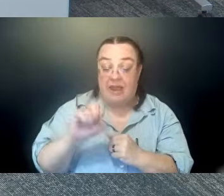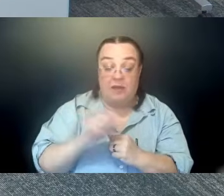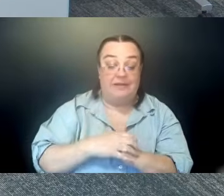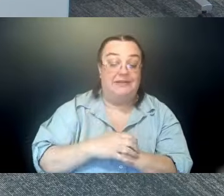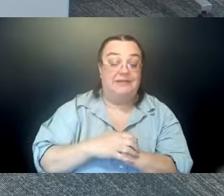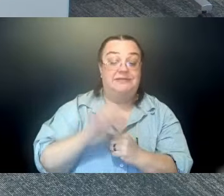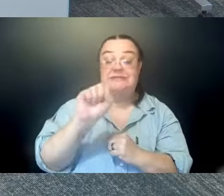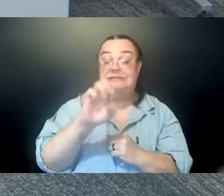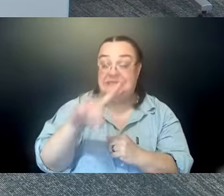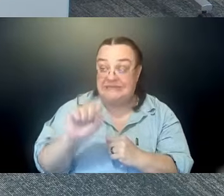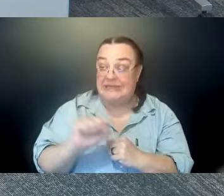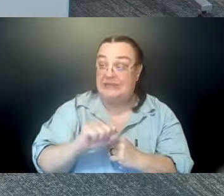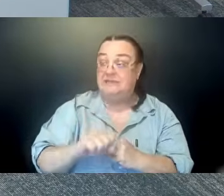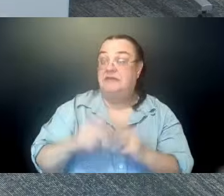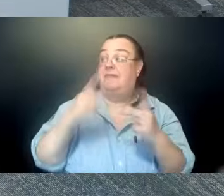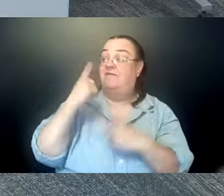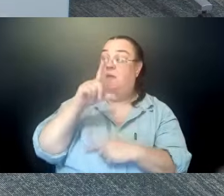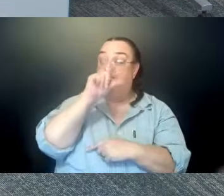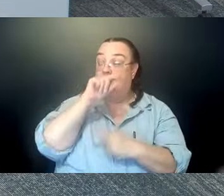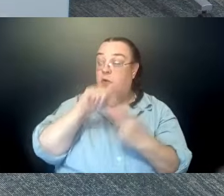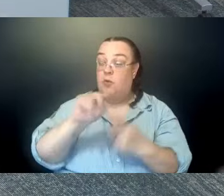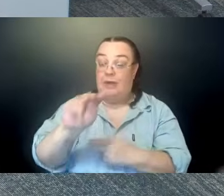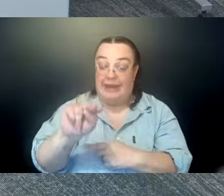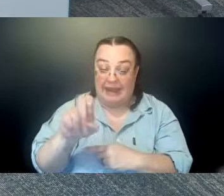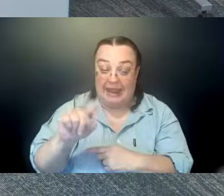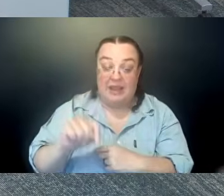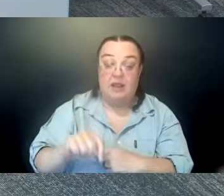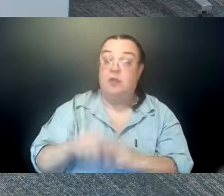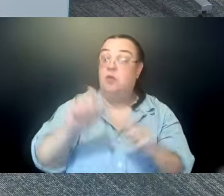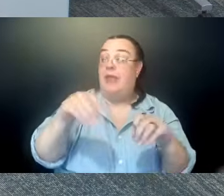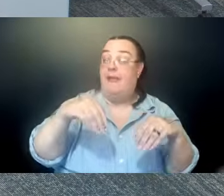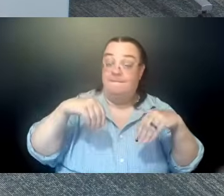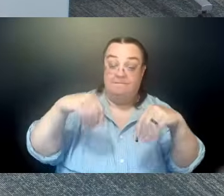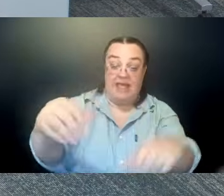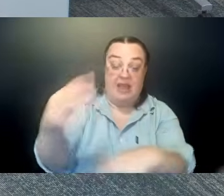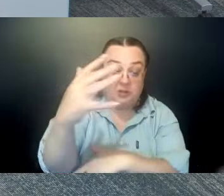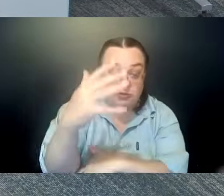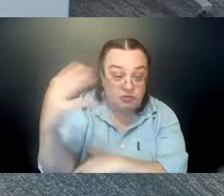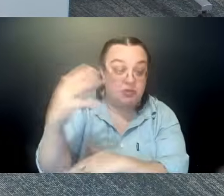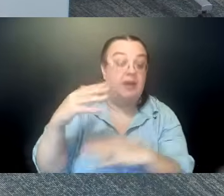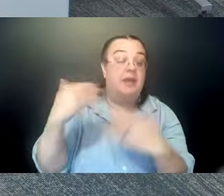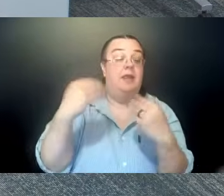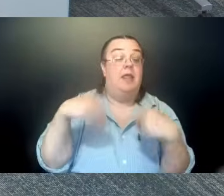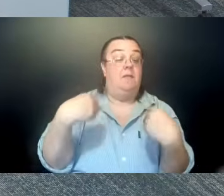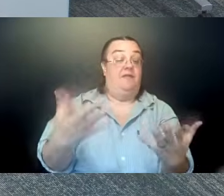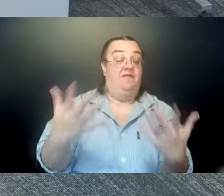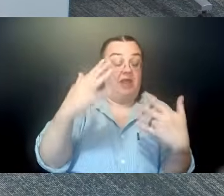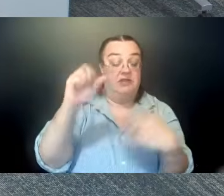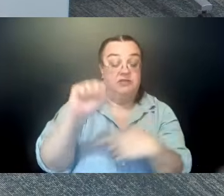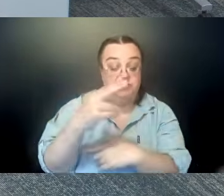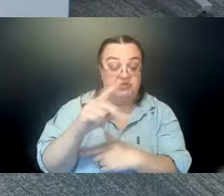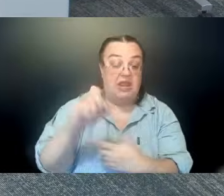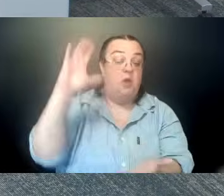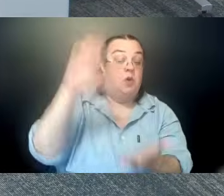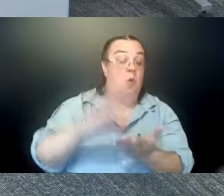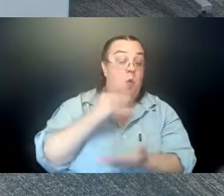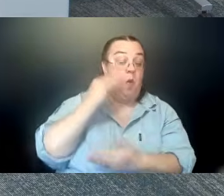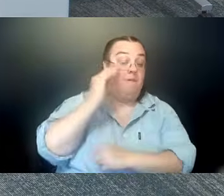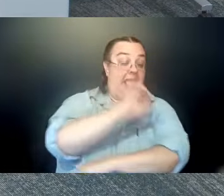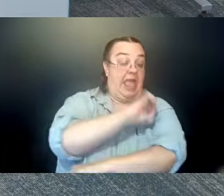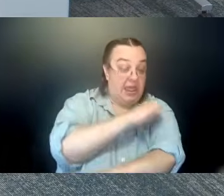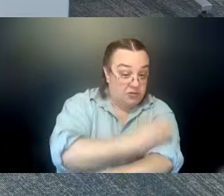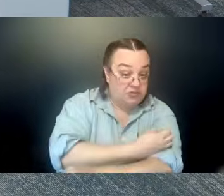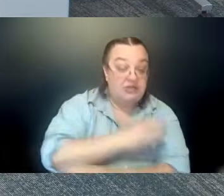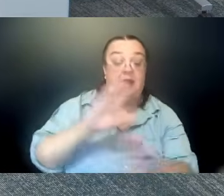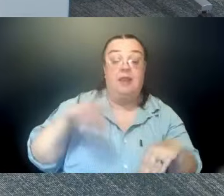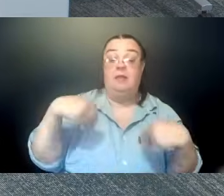a tree to provide shade and reduce home energy costs, provide privacy, and add value to your property.